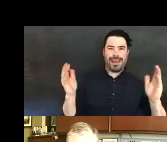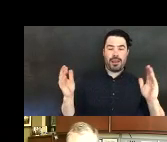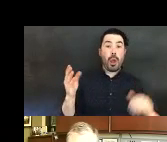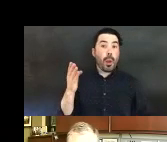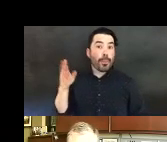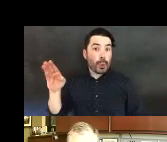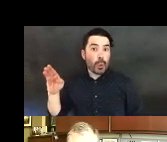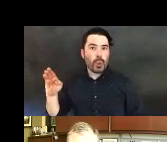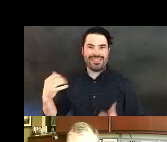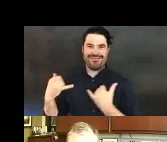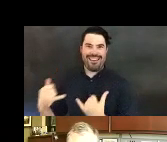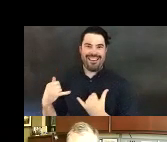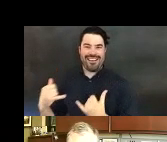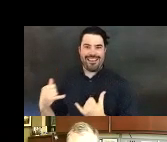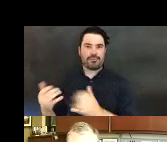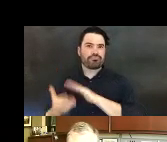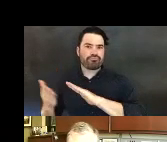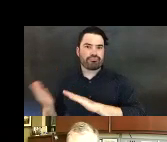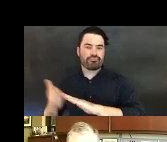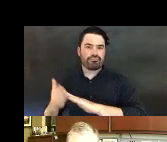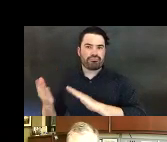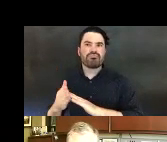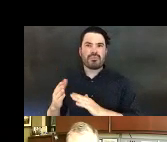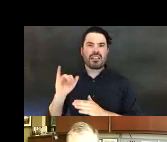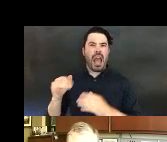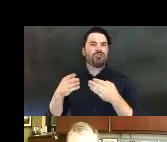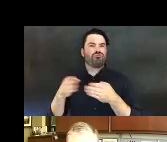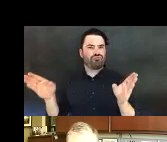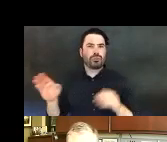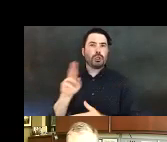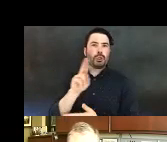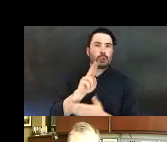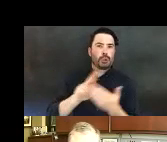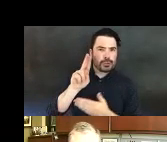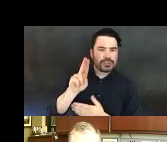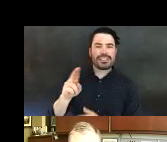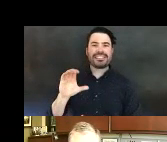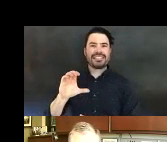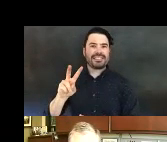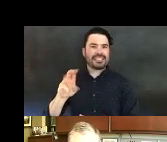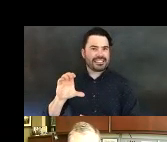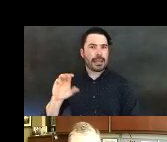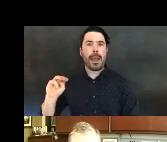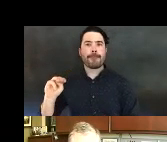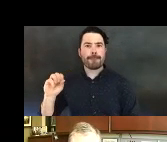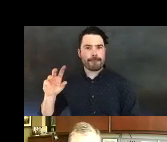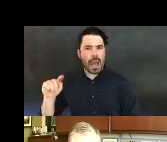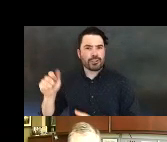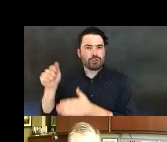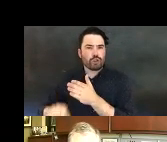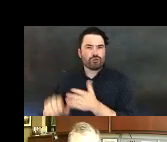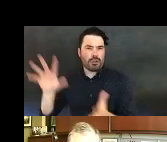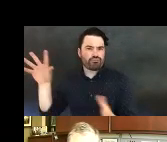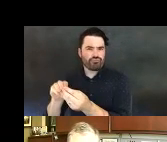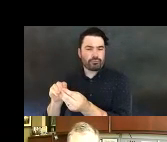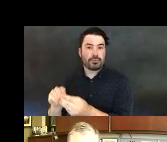year OR activity across the UH, CVC, and Mott ORs for all cases. The gray line in the